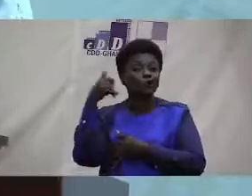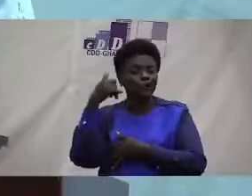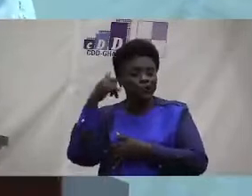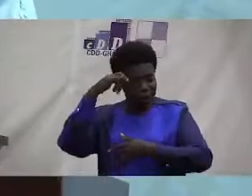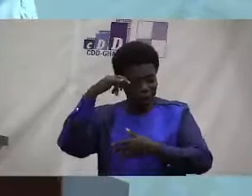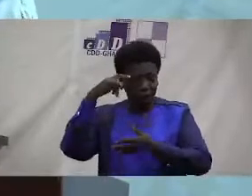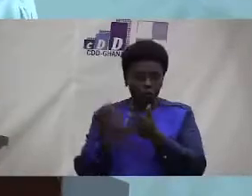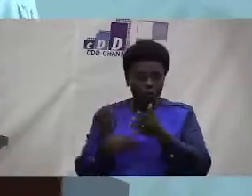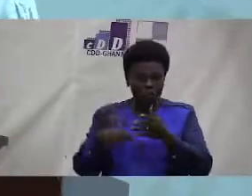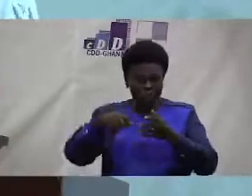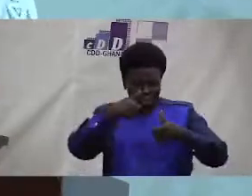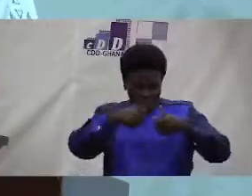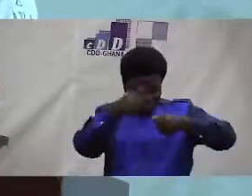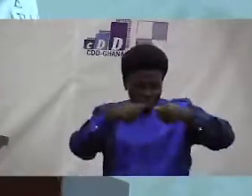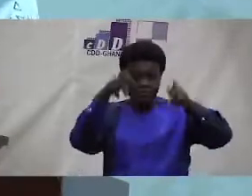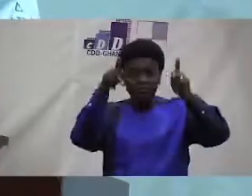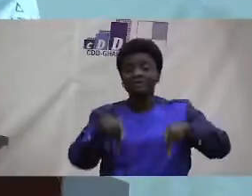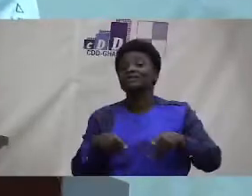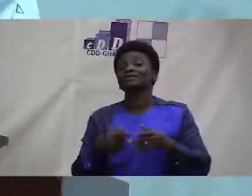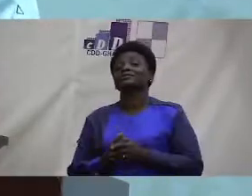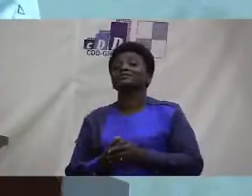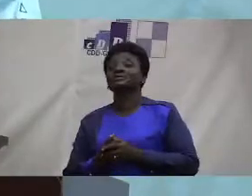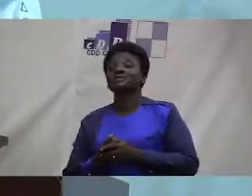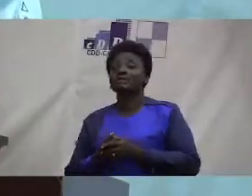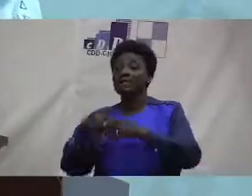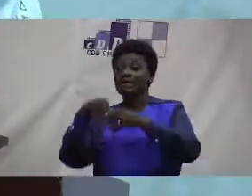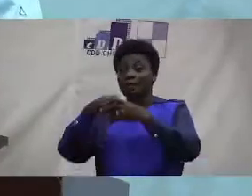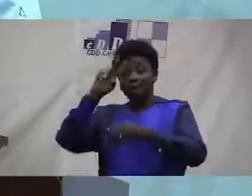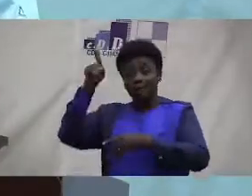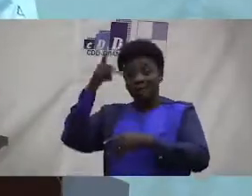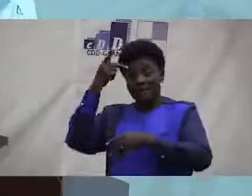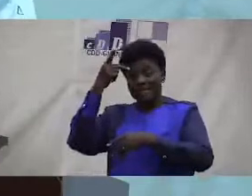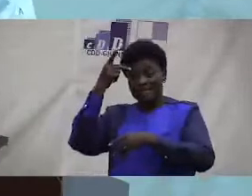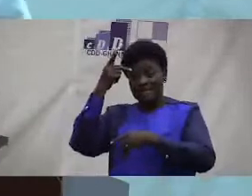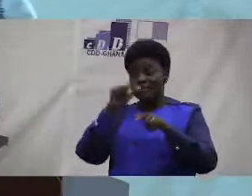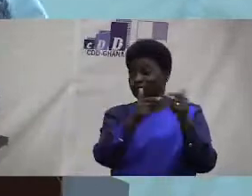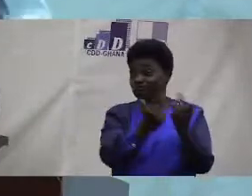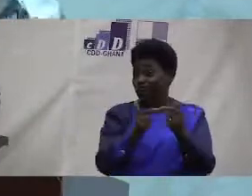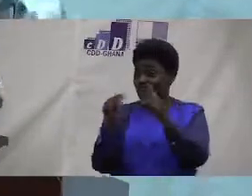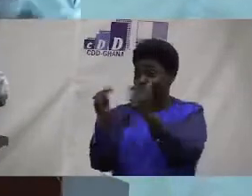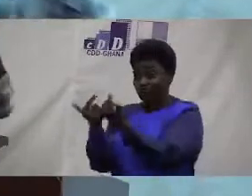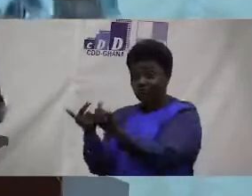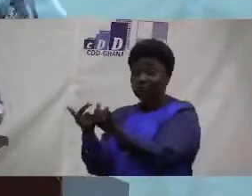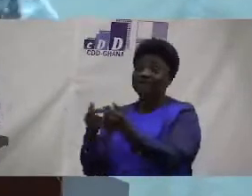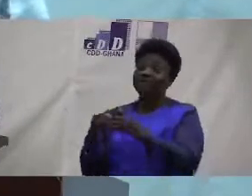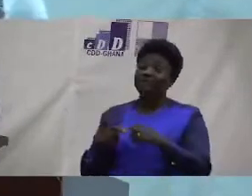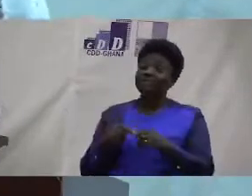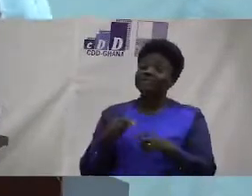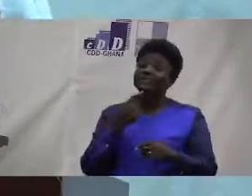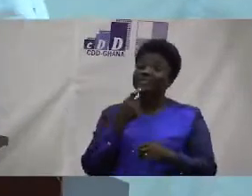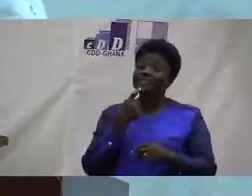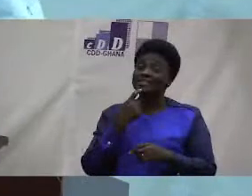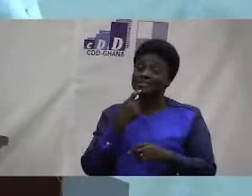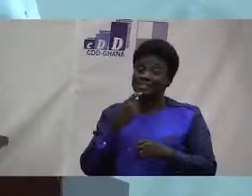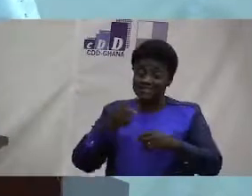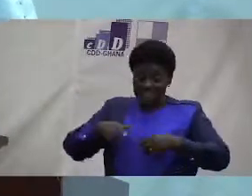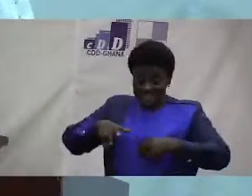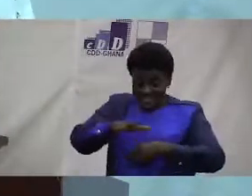person. And so the political parties have ensured that the space for